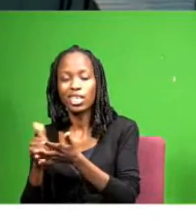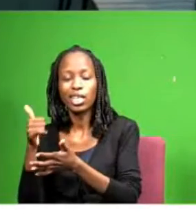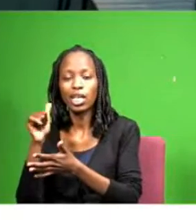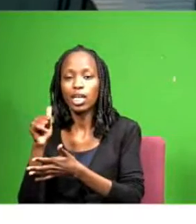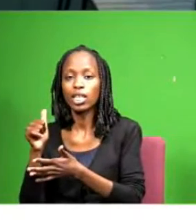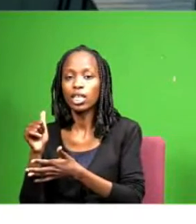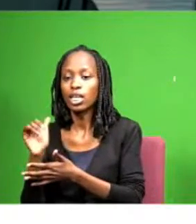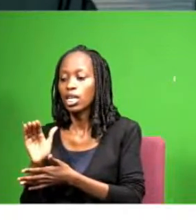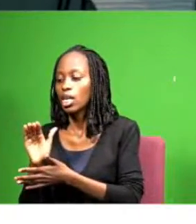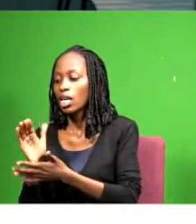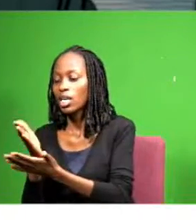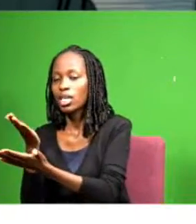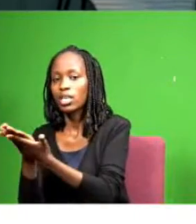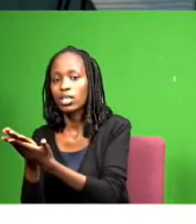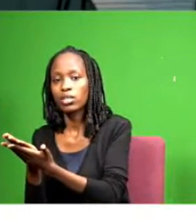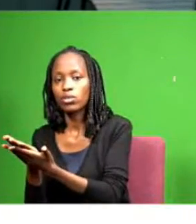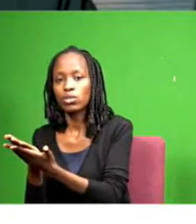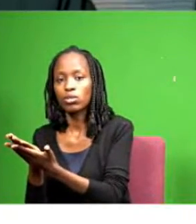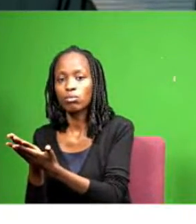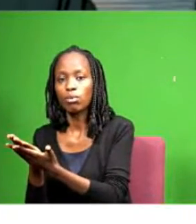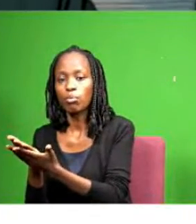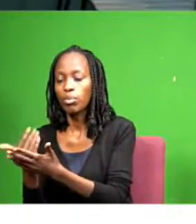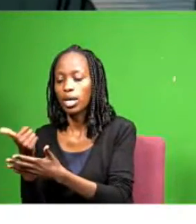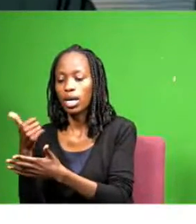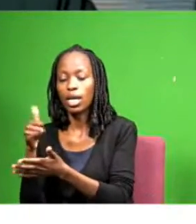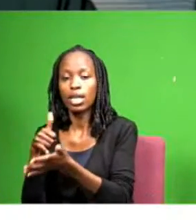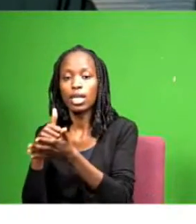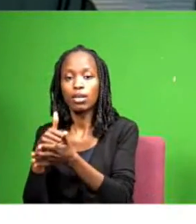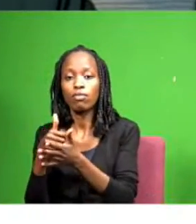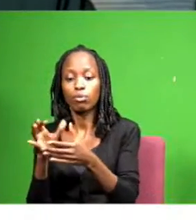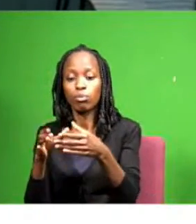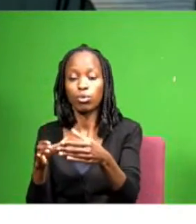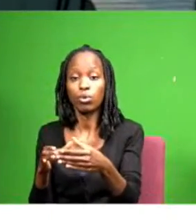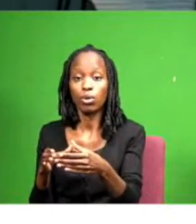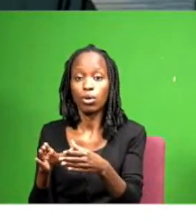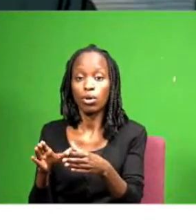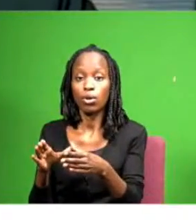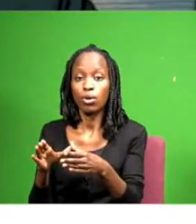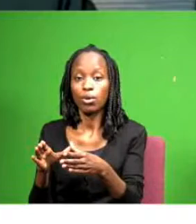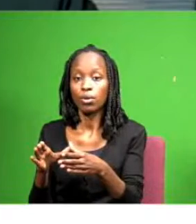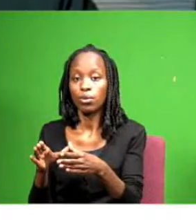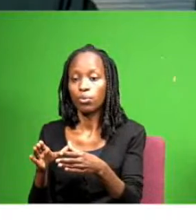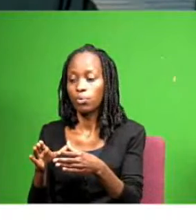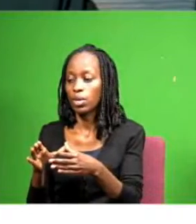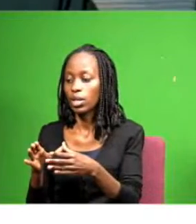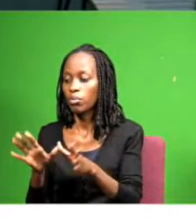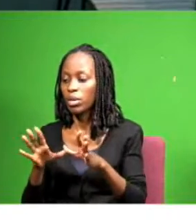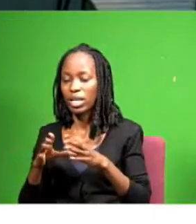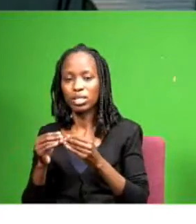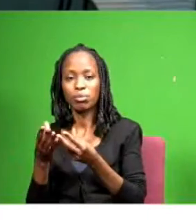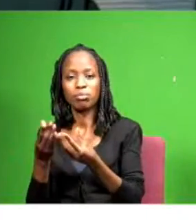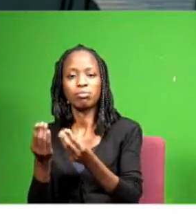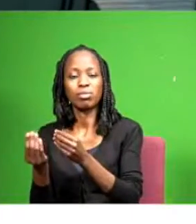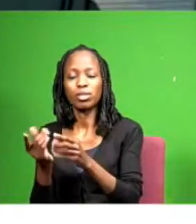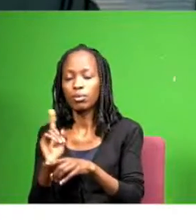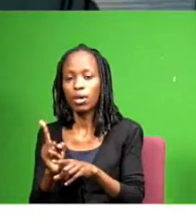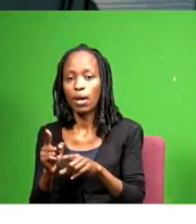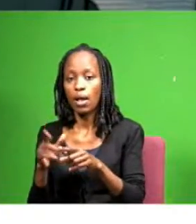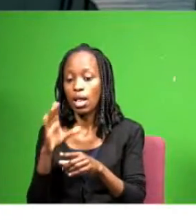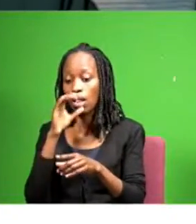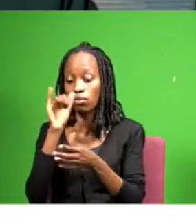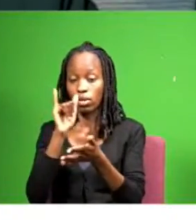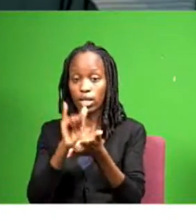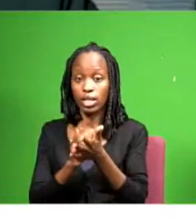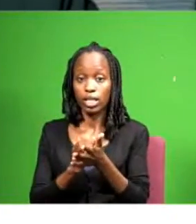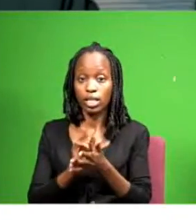or recommendations by any participating entity would be taken on its face value. Lack of such an assurance